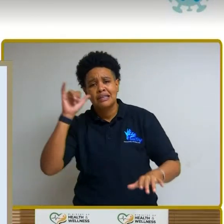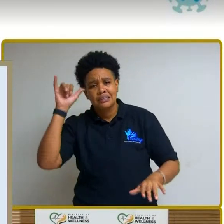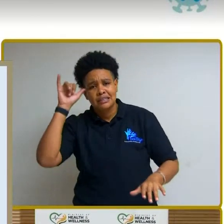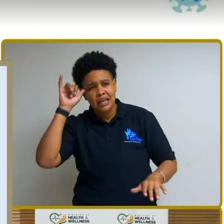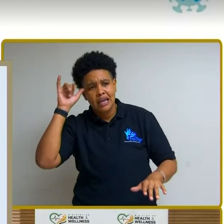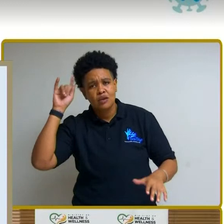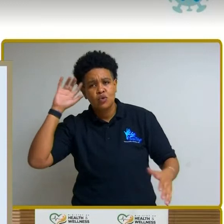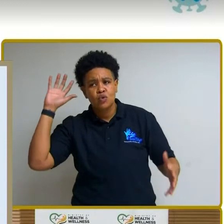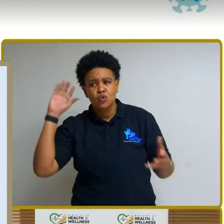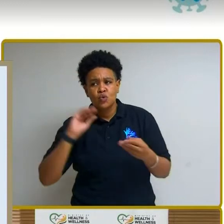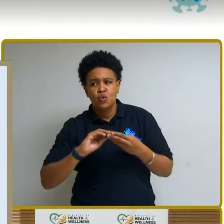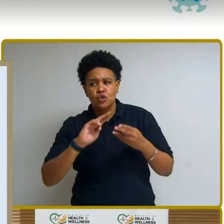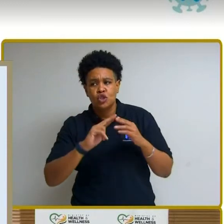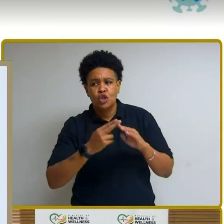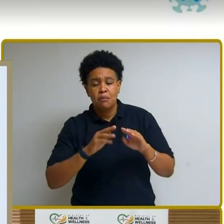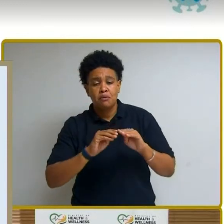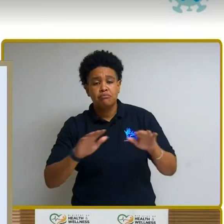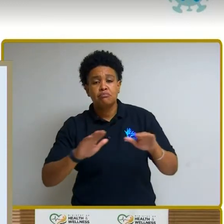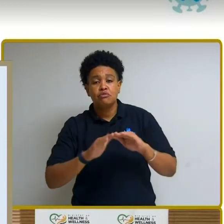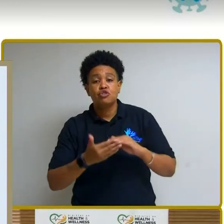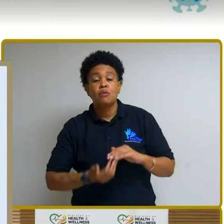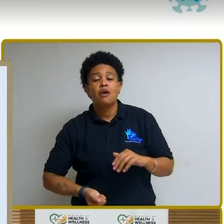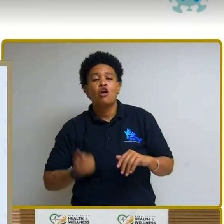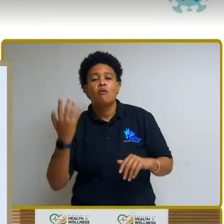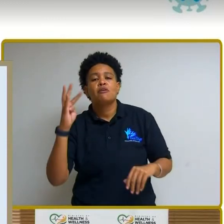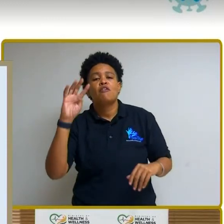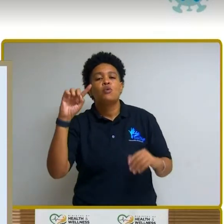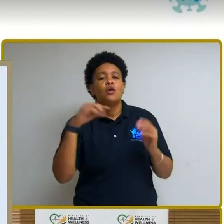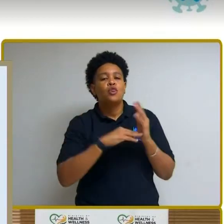which brings our total number of cases up to